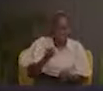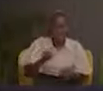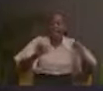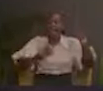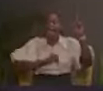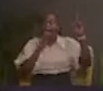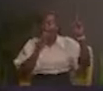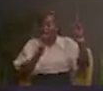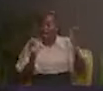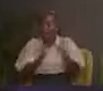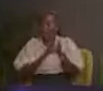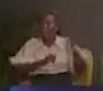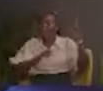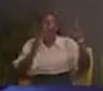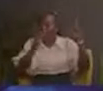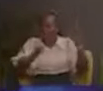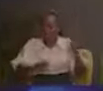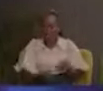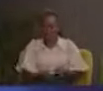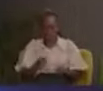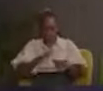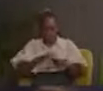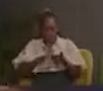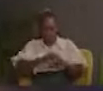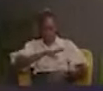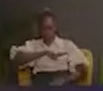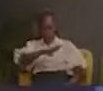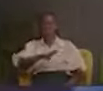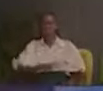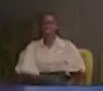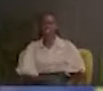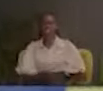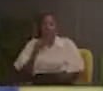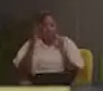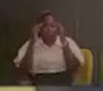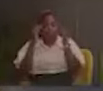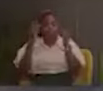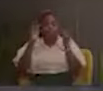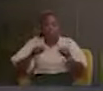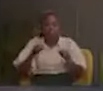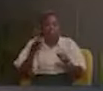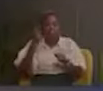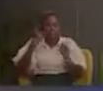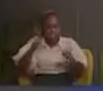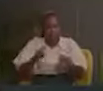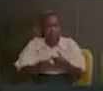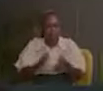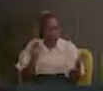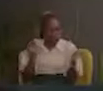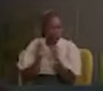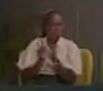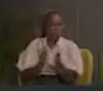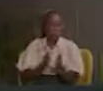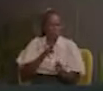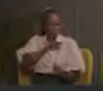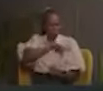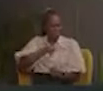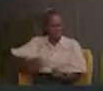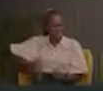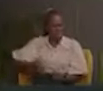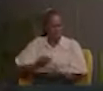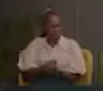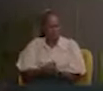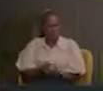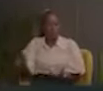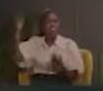And upon that confidence, Moses could dare Pharaoh, and he stood coming once and again until that